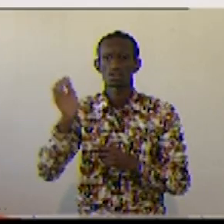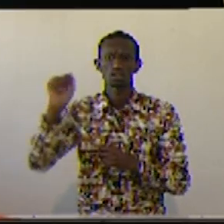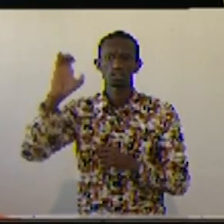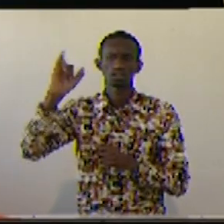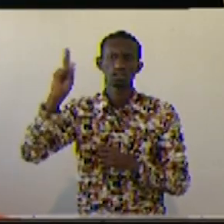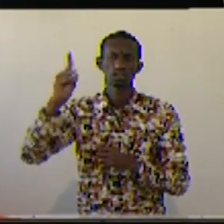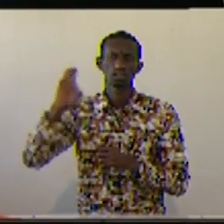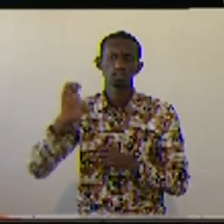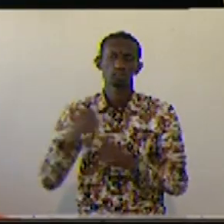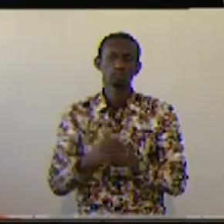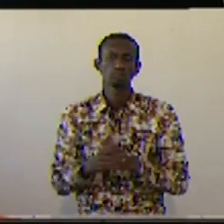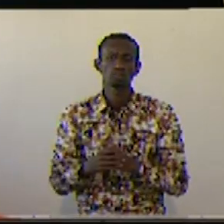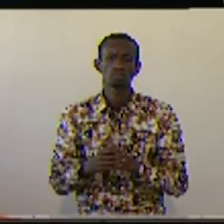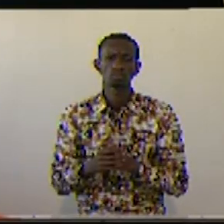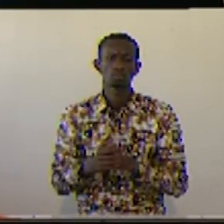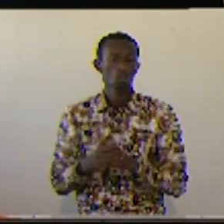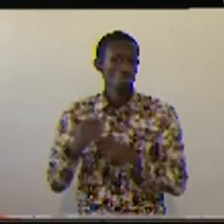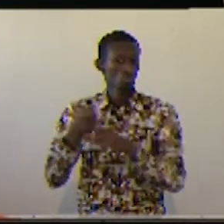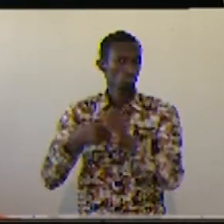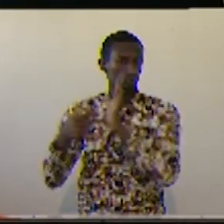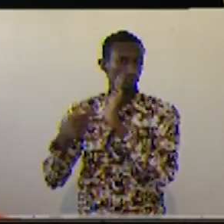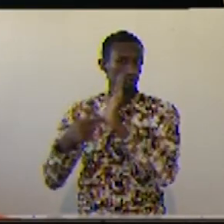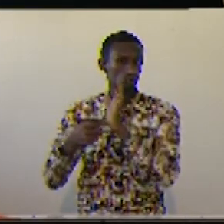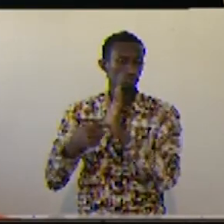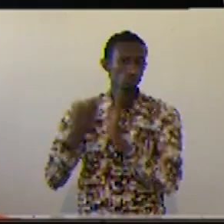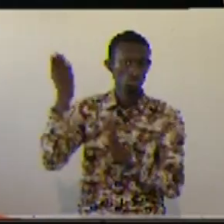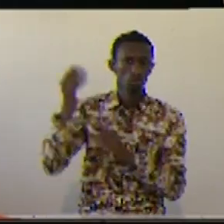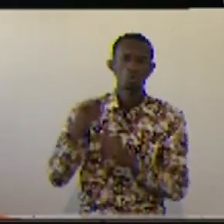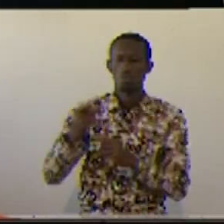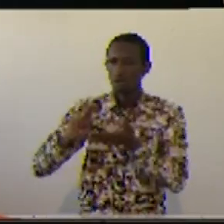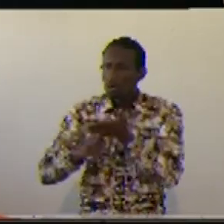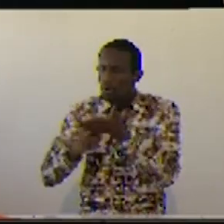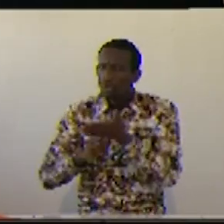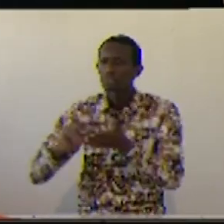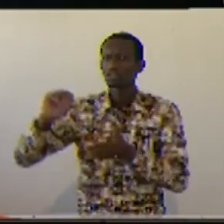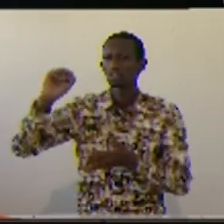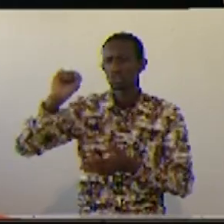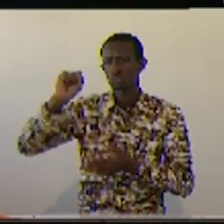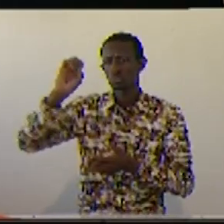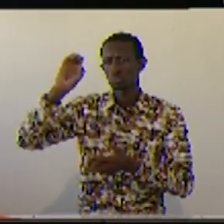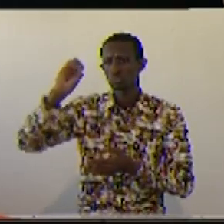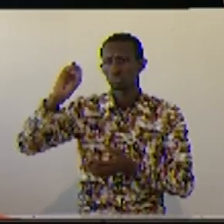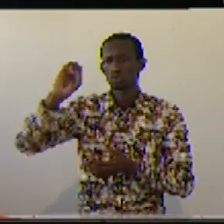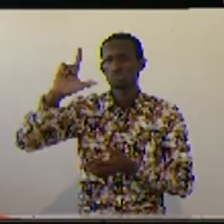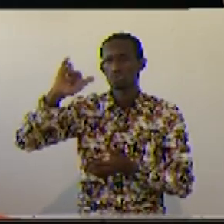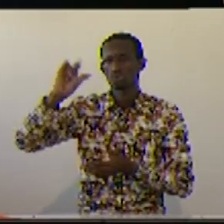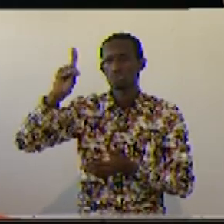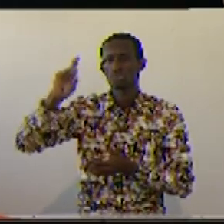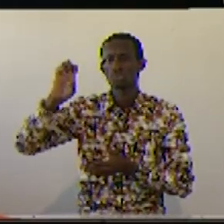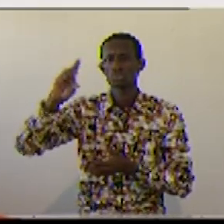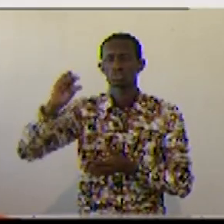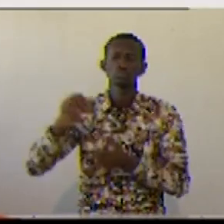From this example, the worked example we have here, you use a solid metal and a